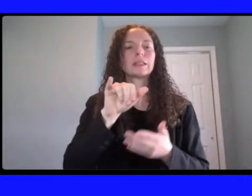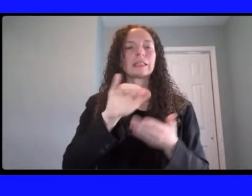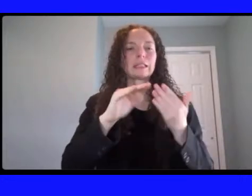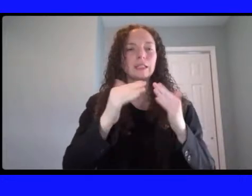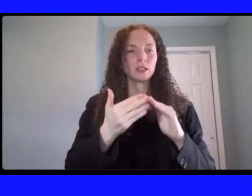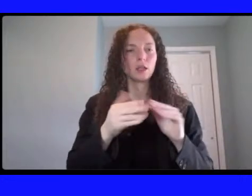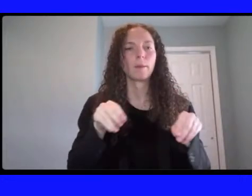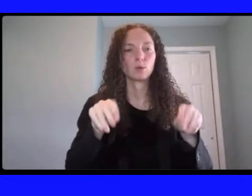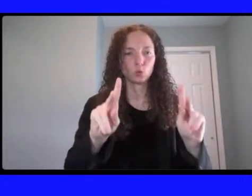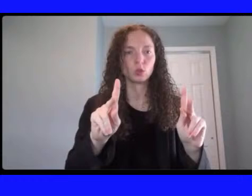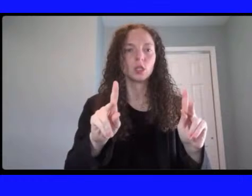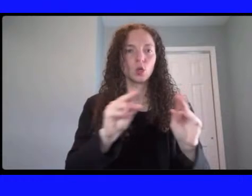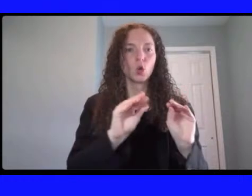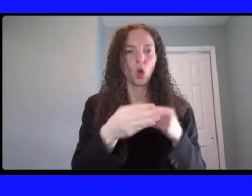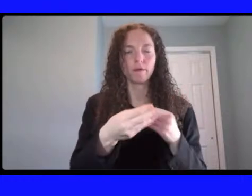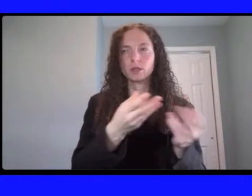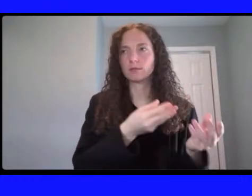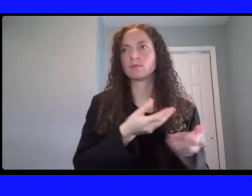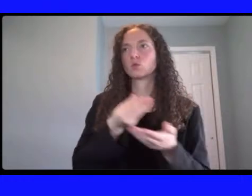of 2020.